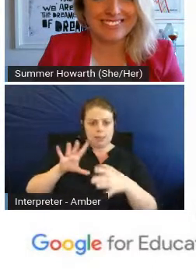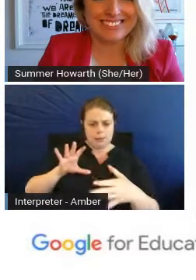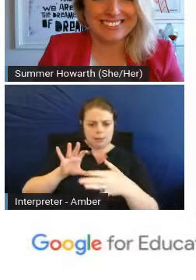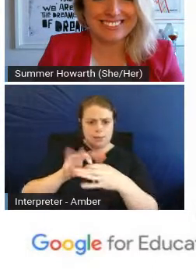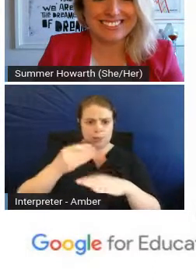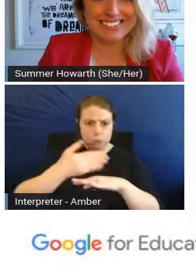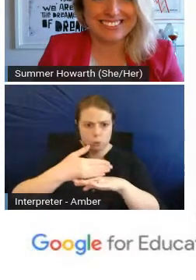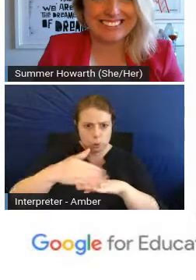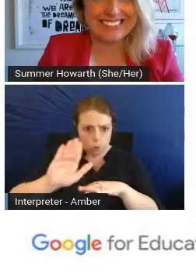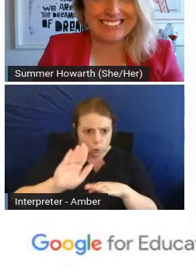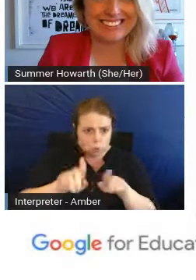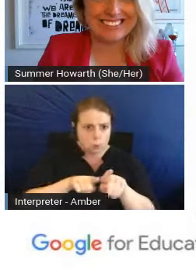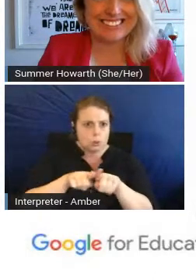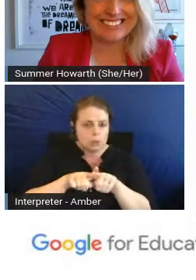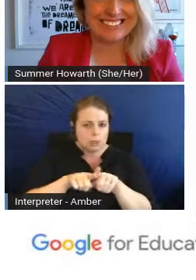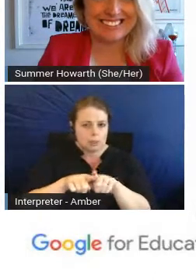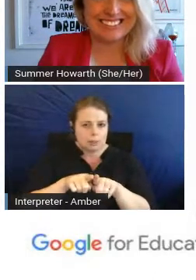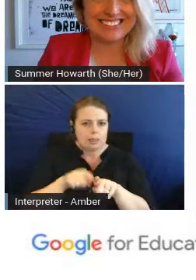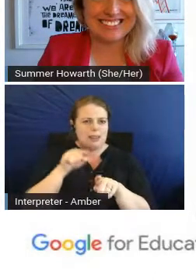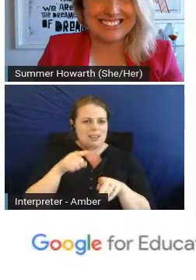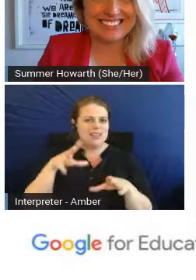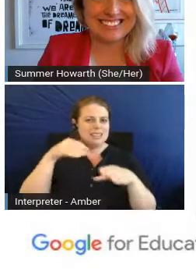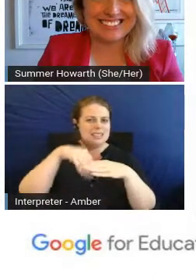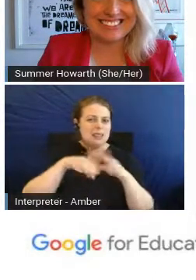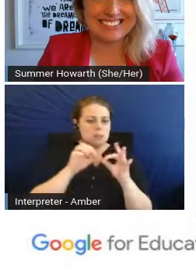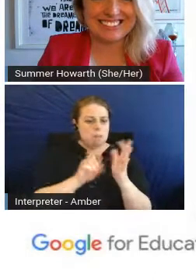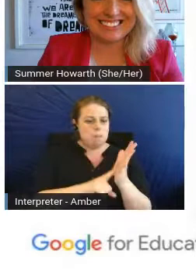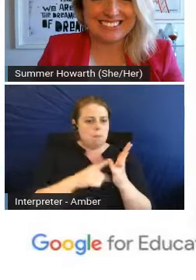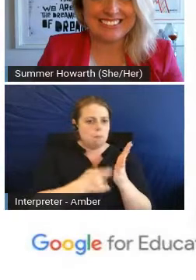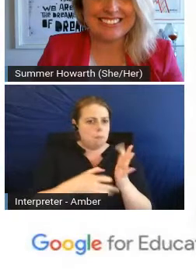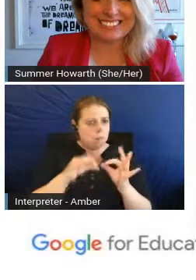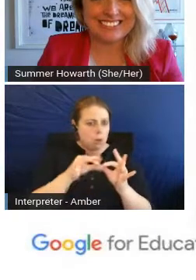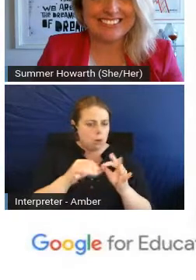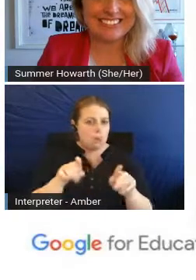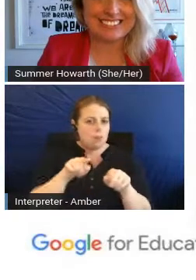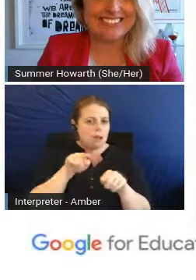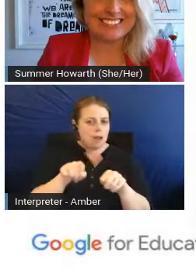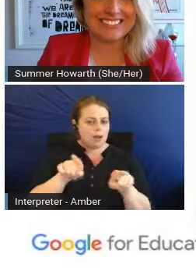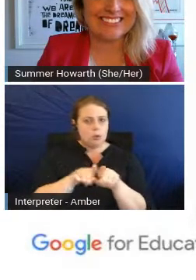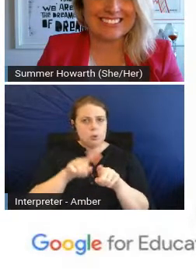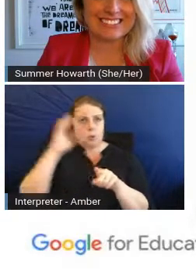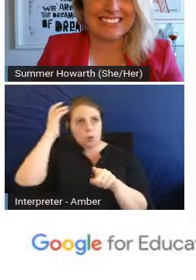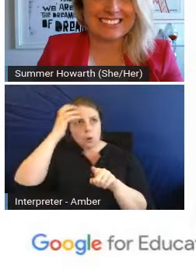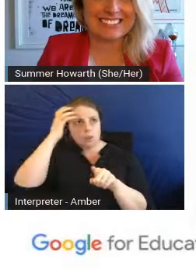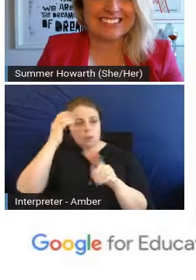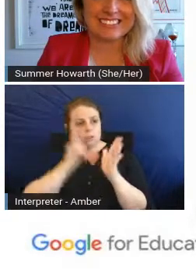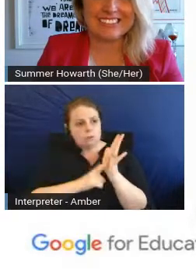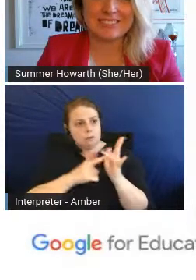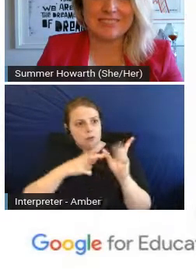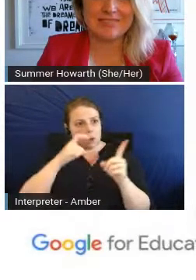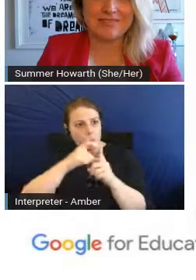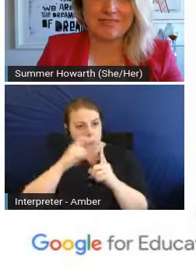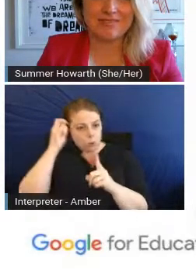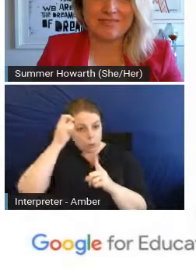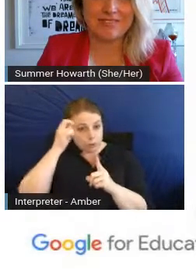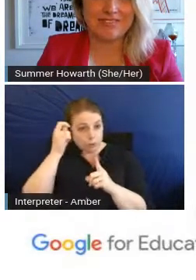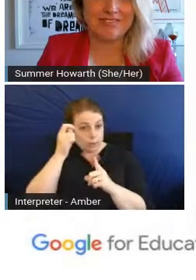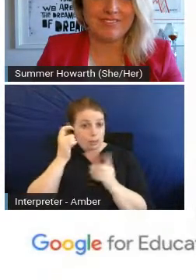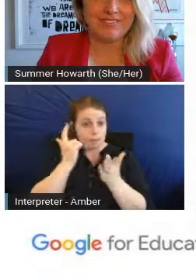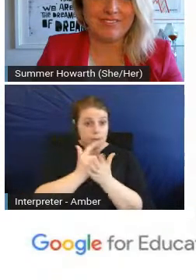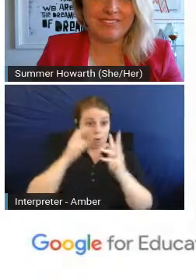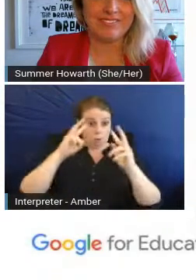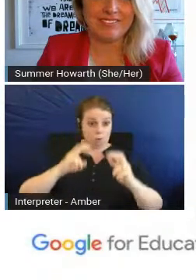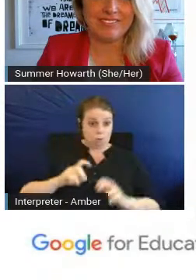blurb, but also all of that stuff around cognitive load theory. So all of the research currently looking at